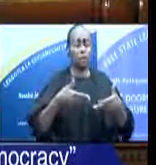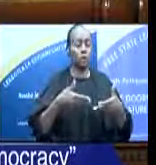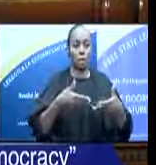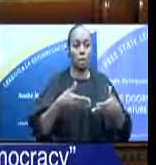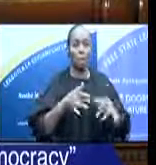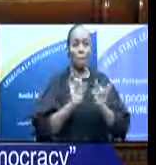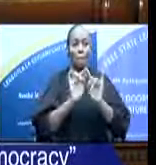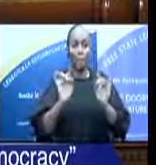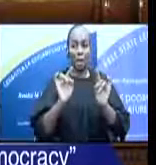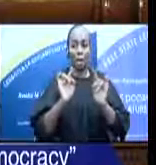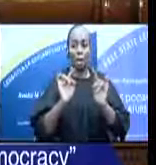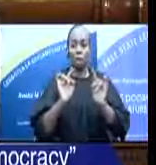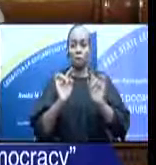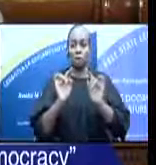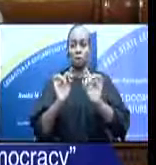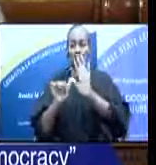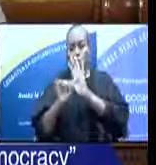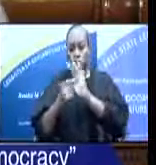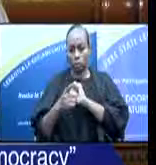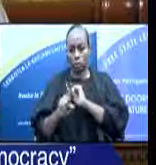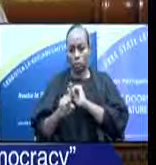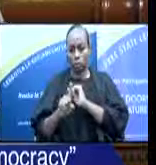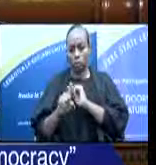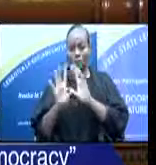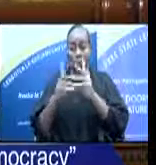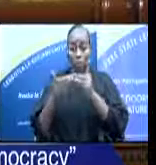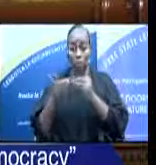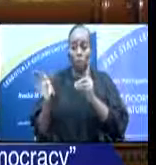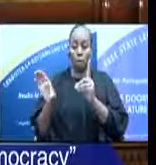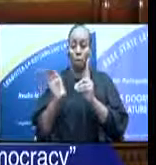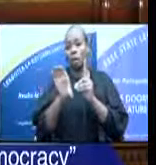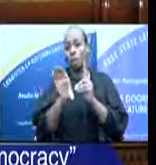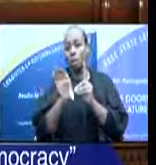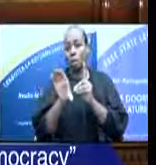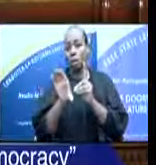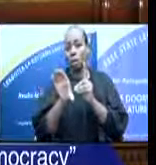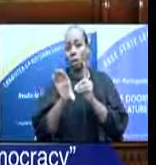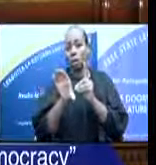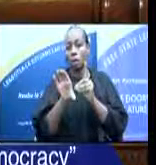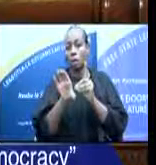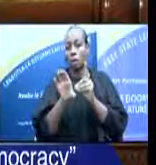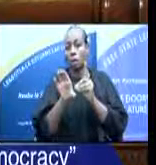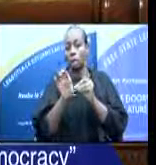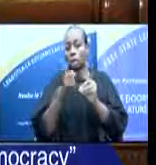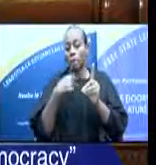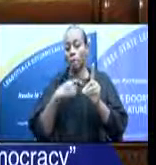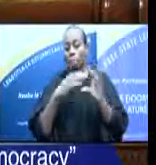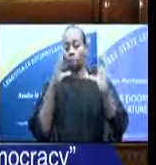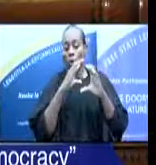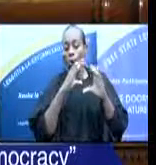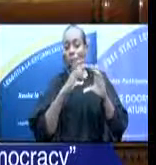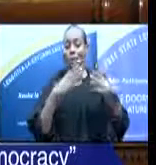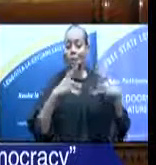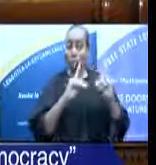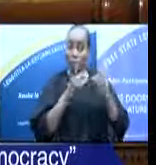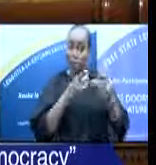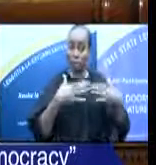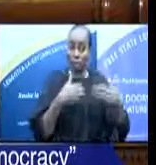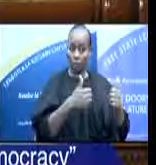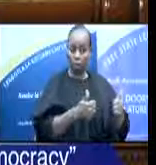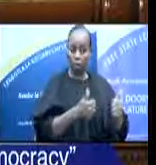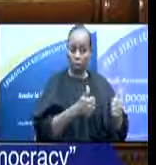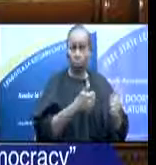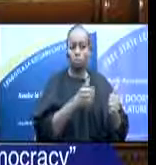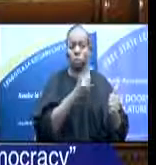guiding principles that allocate money to departments. So let's look at health. Yes, there's a decline in